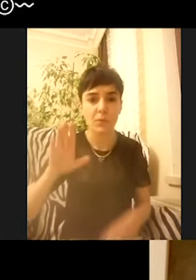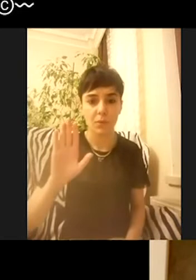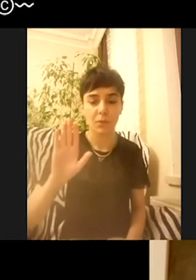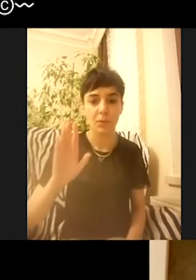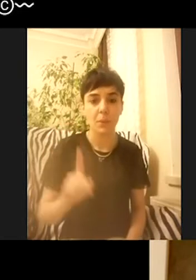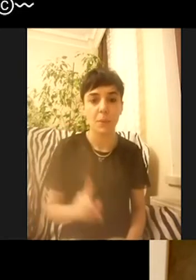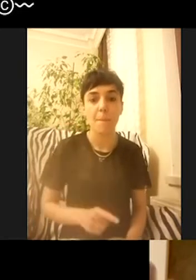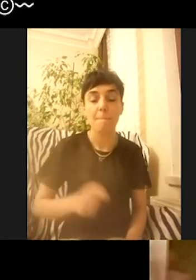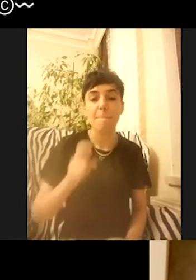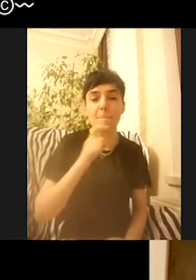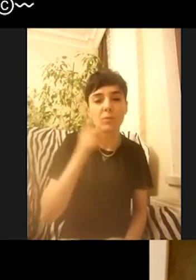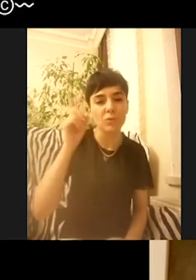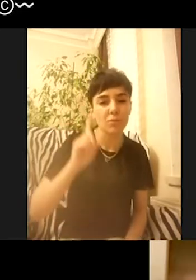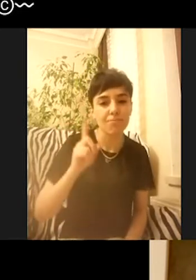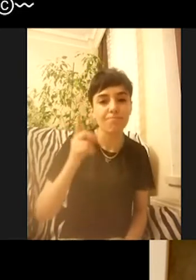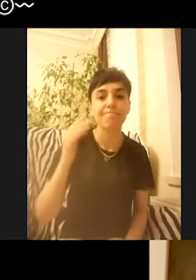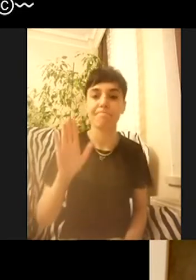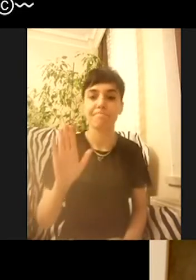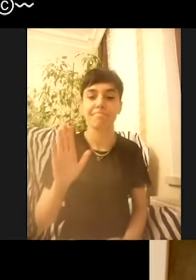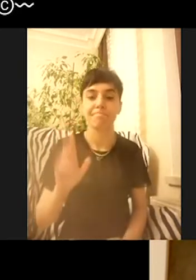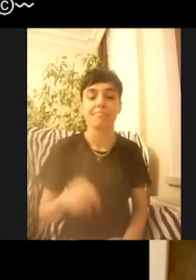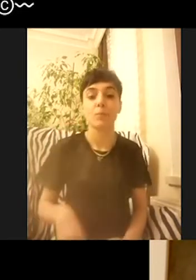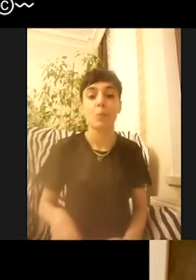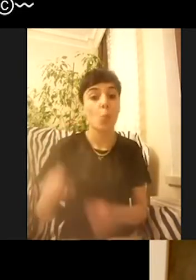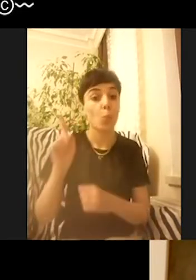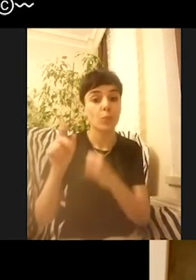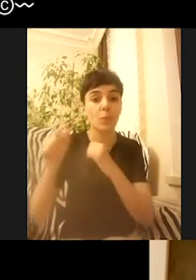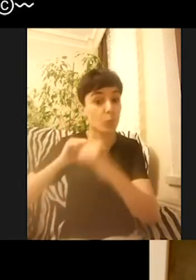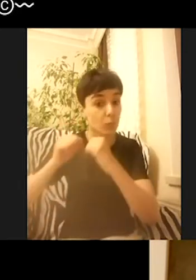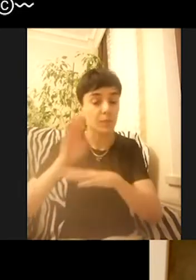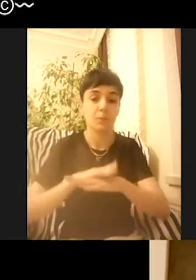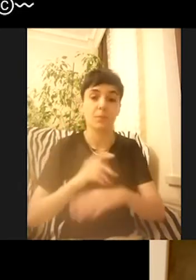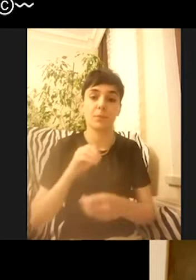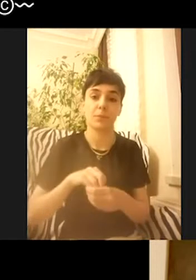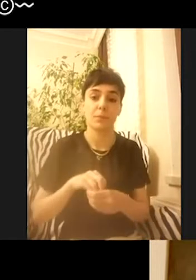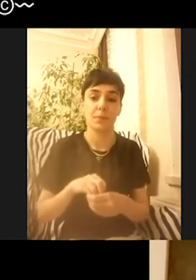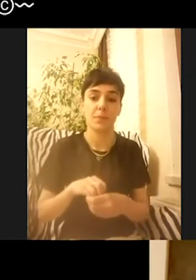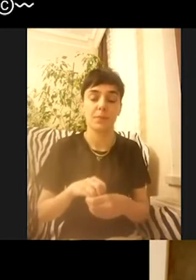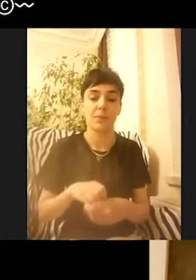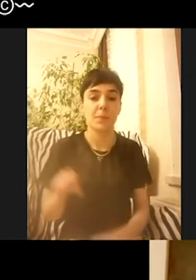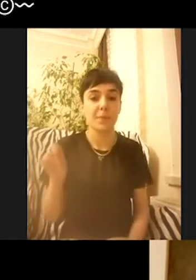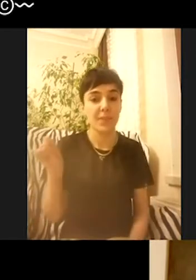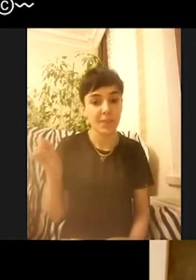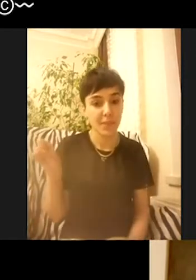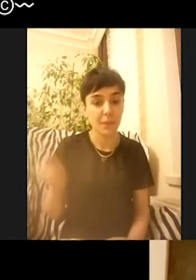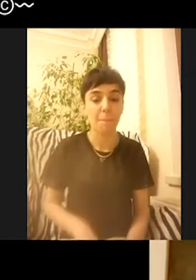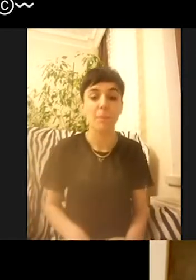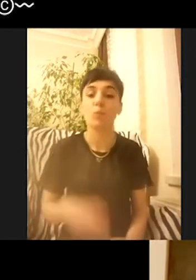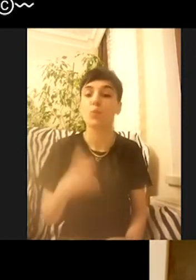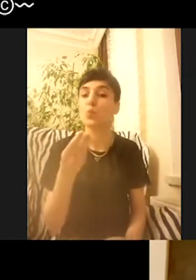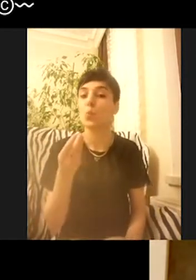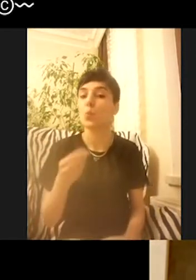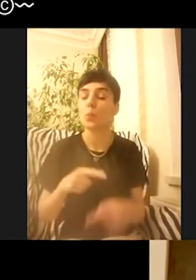I'm very, I have shared a lot of content through Instagram. Sorry if I'm taking long, but this is the last thing I'm gonna say. Okay, so I've